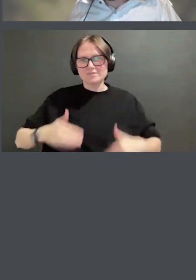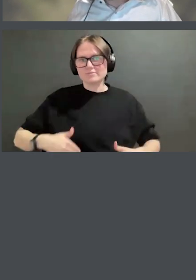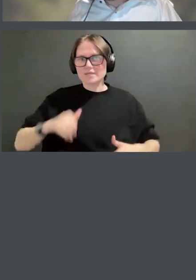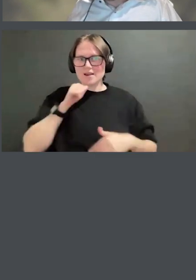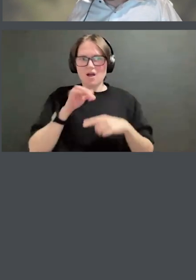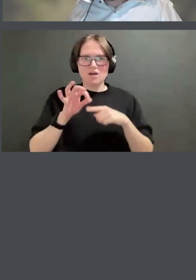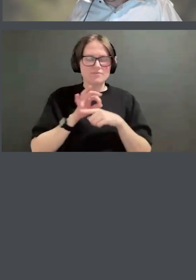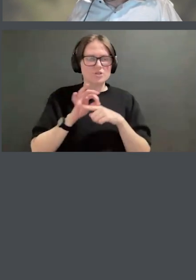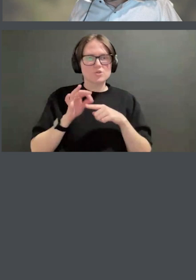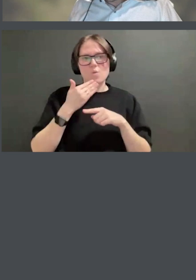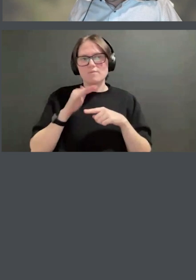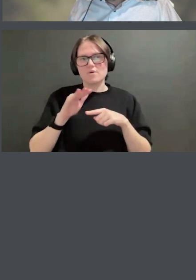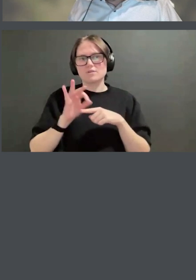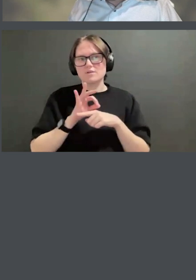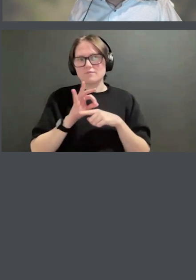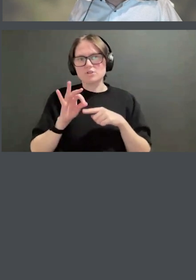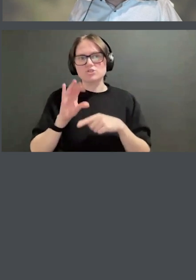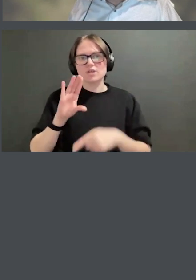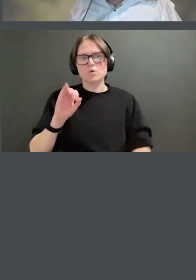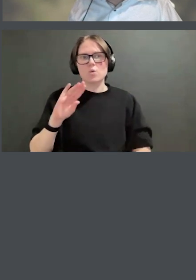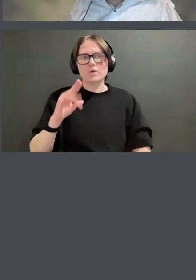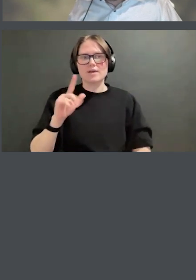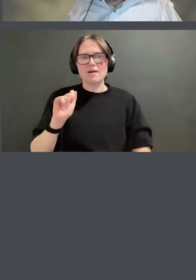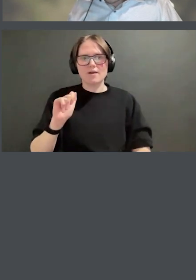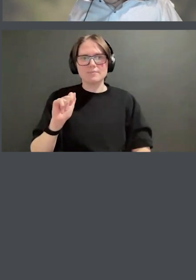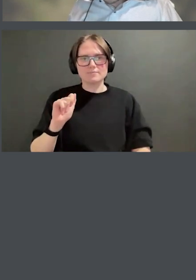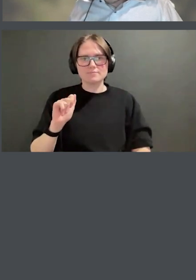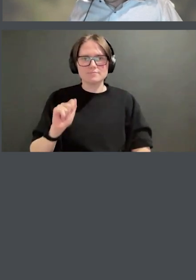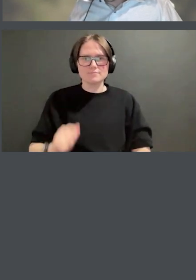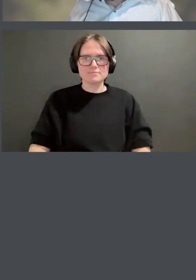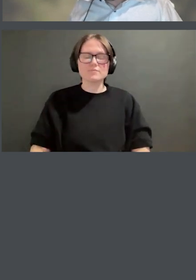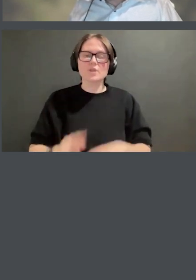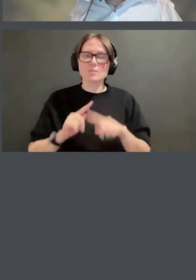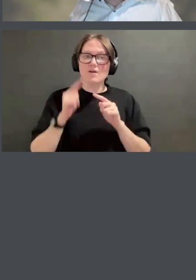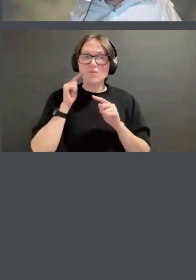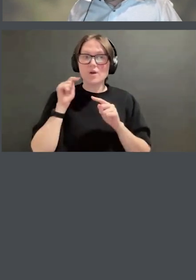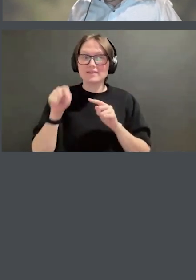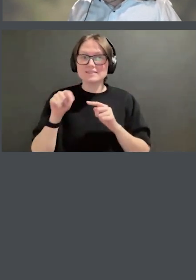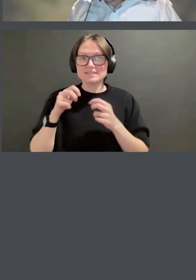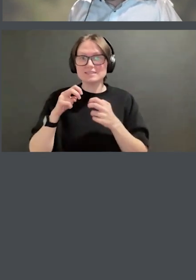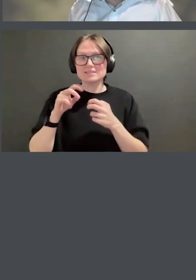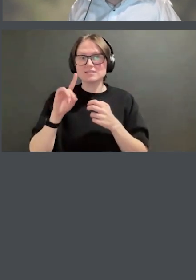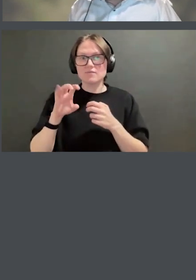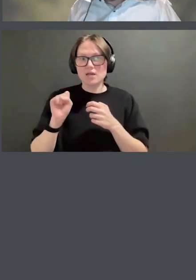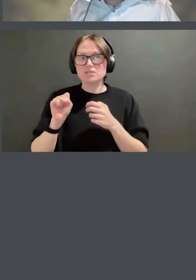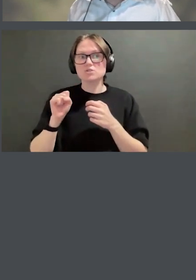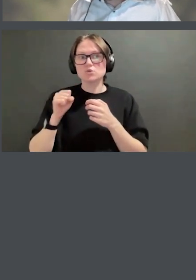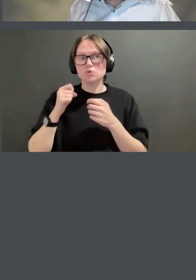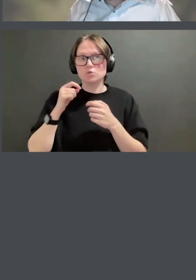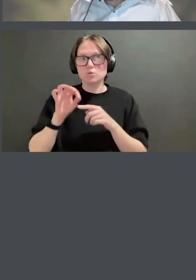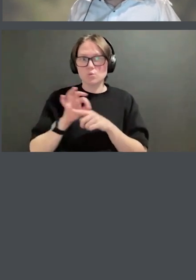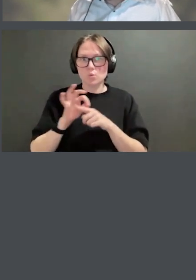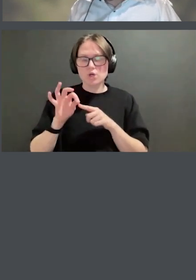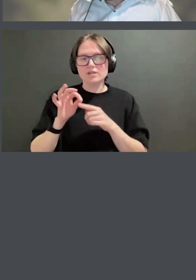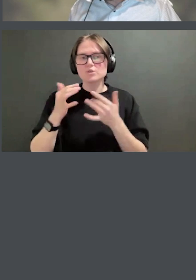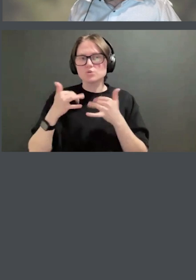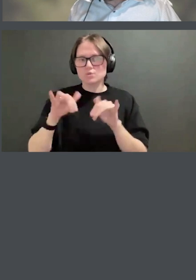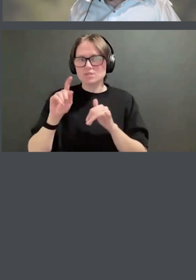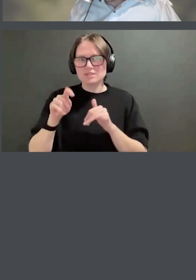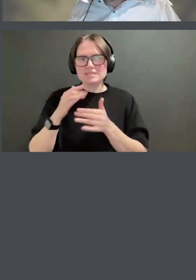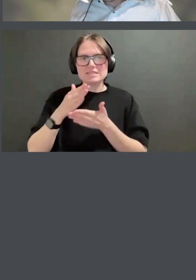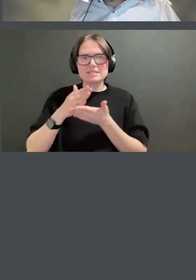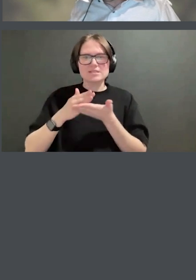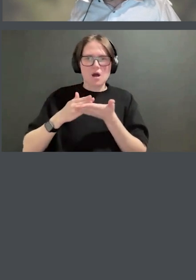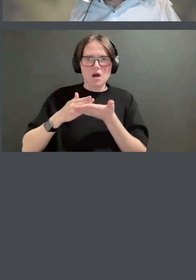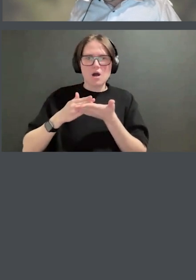non-functioning or poorly functioning cochlea. But for these devices to work, you still need some degree